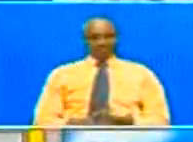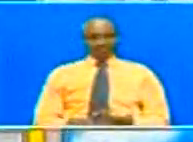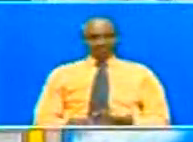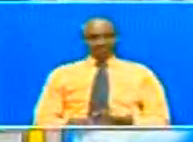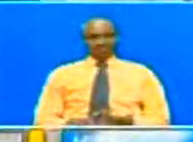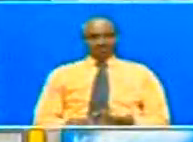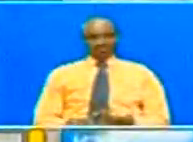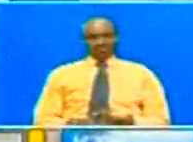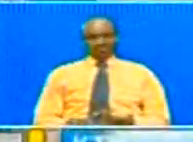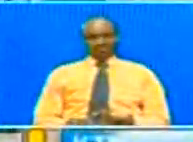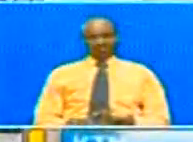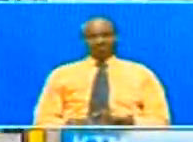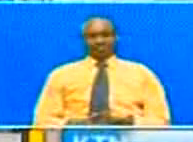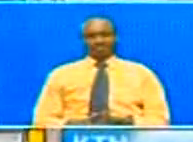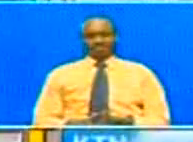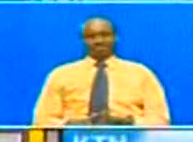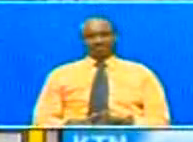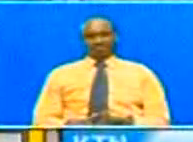Thank you.